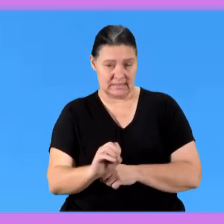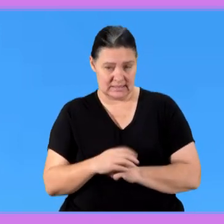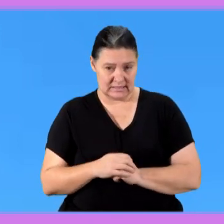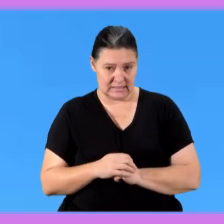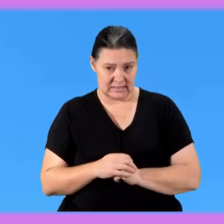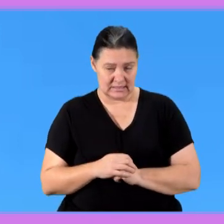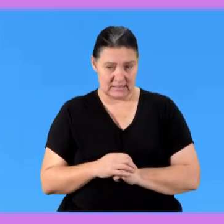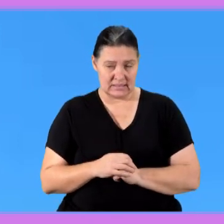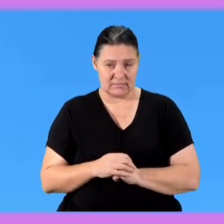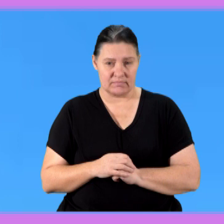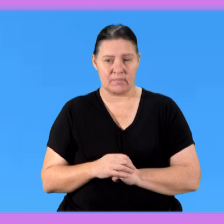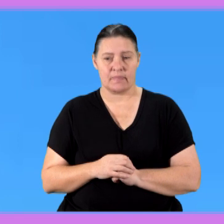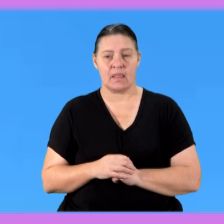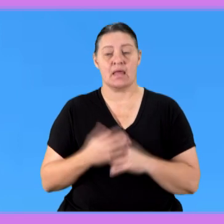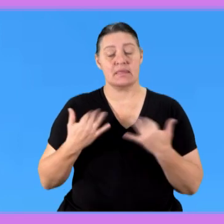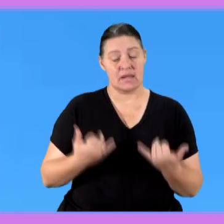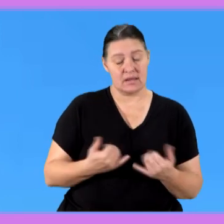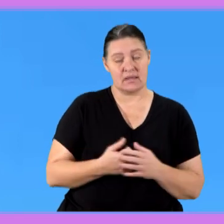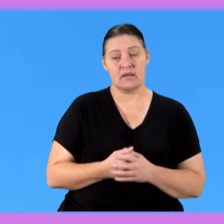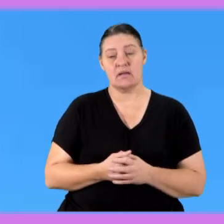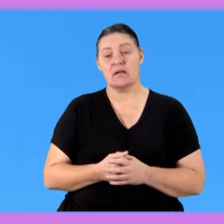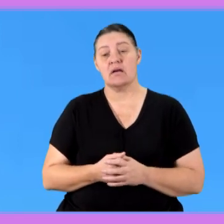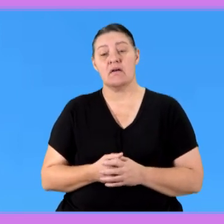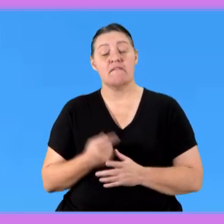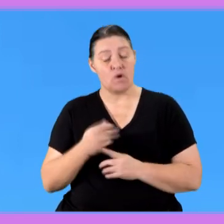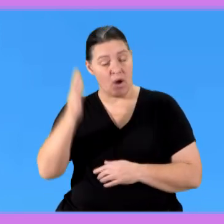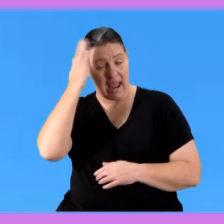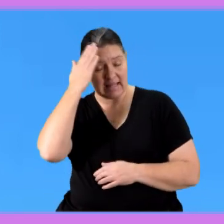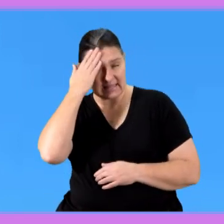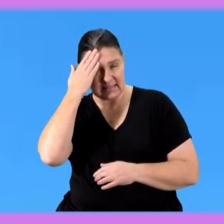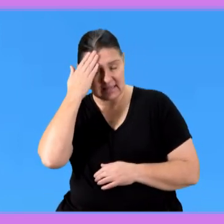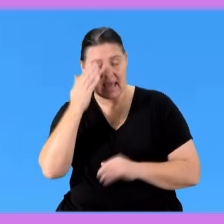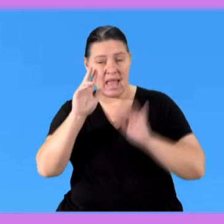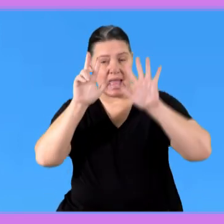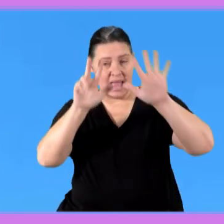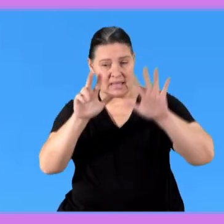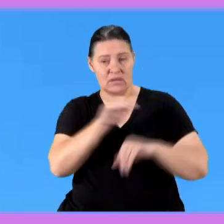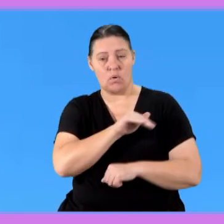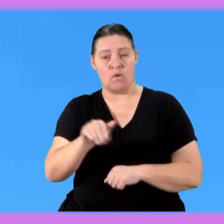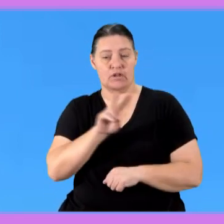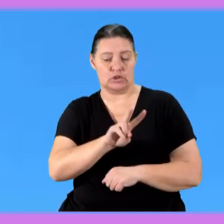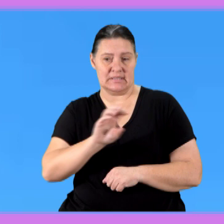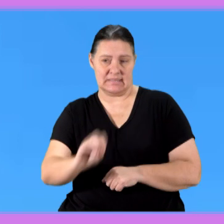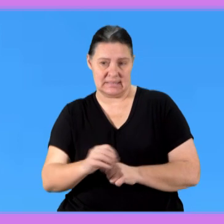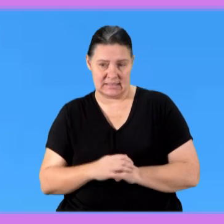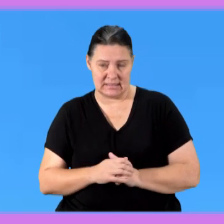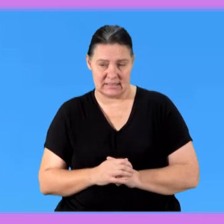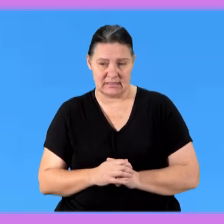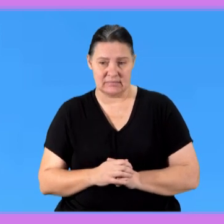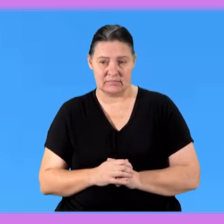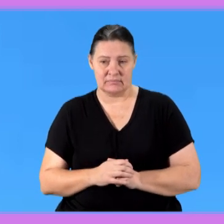20, right, as a common fraction. Then relative frequency of heads, therefore, will be 8